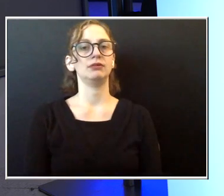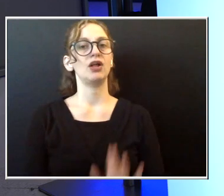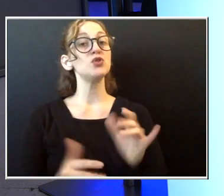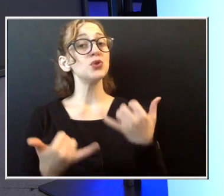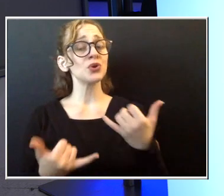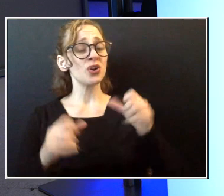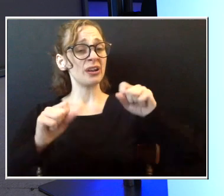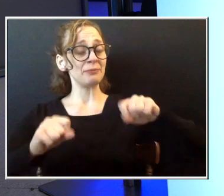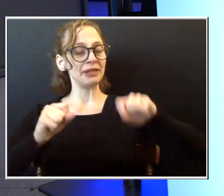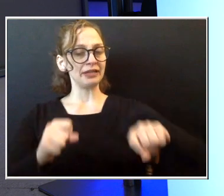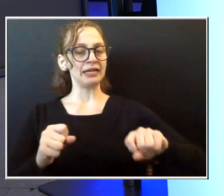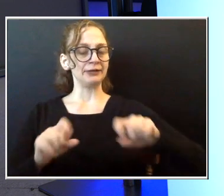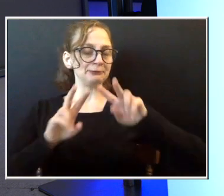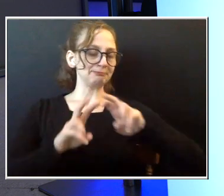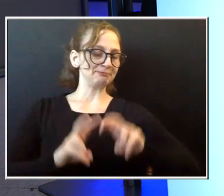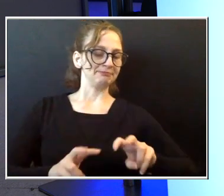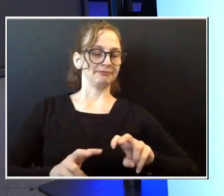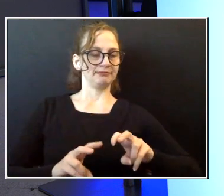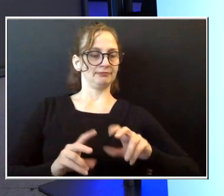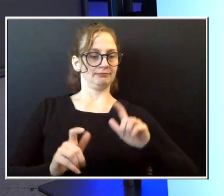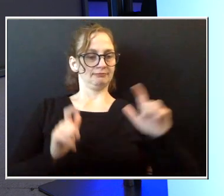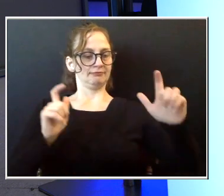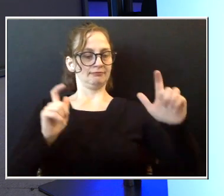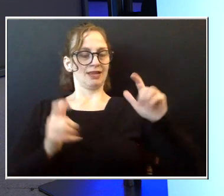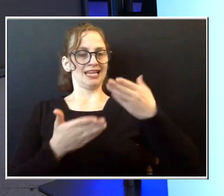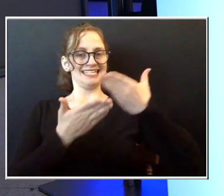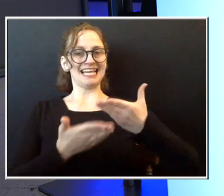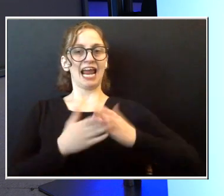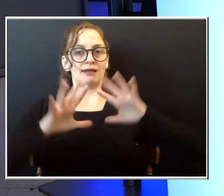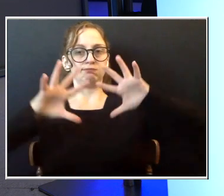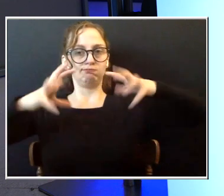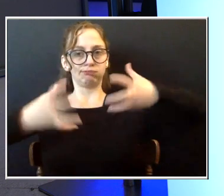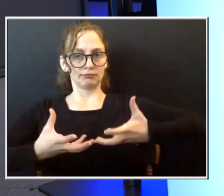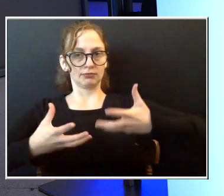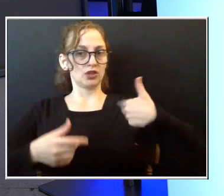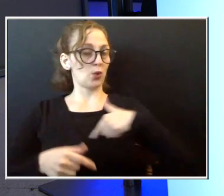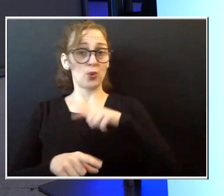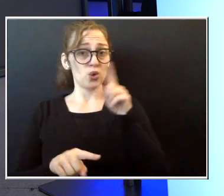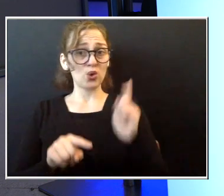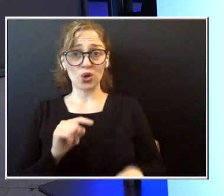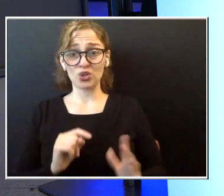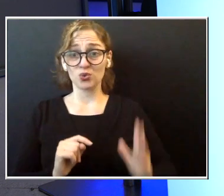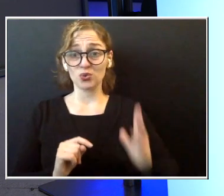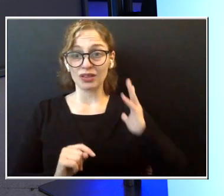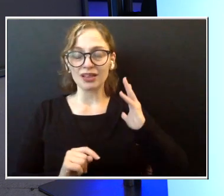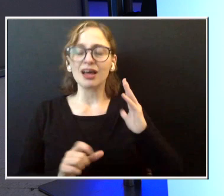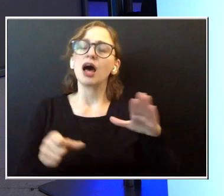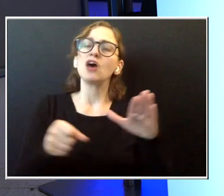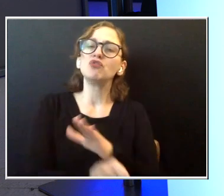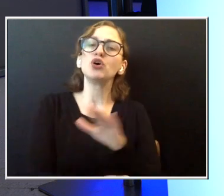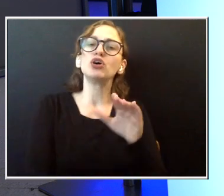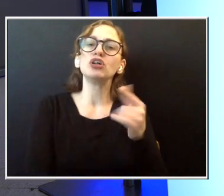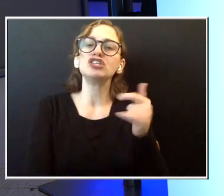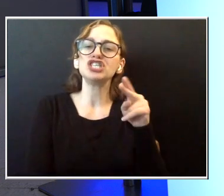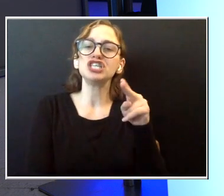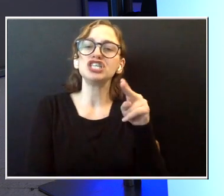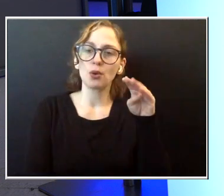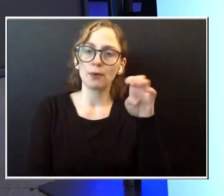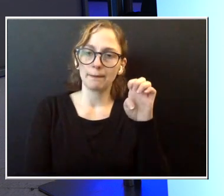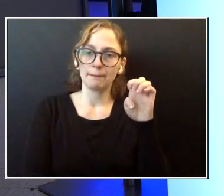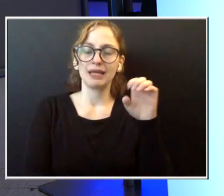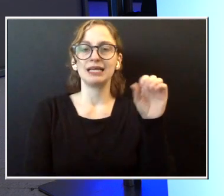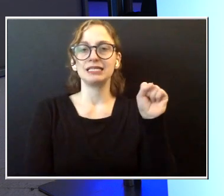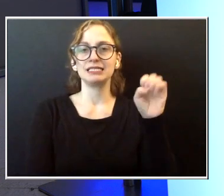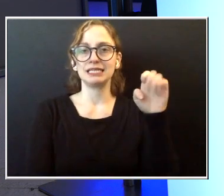that we couldn't really do in the past. A full genome sequence, when was that? Francis Collins